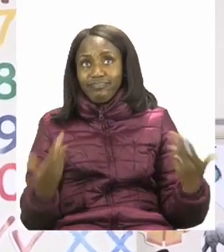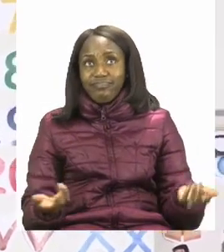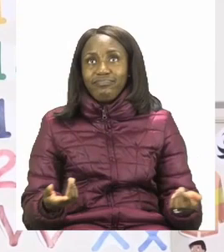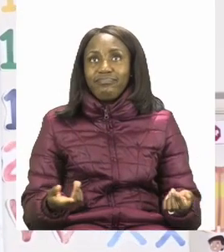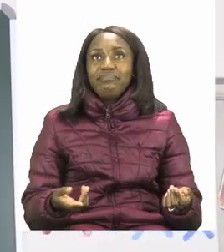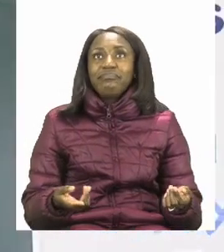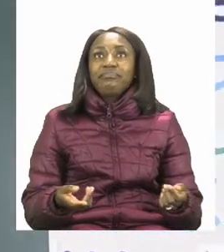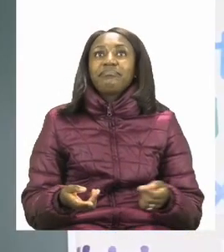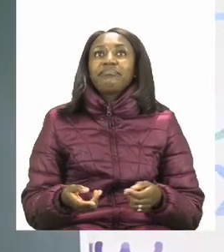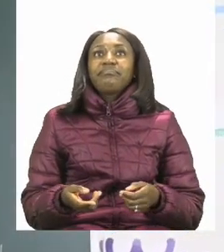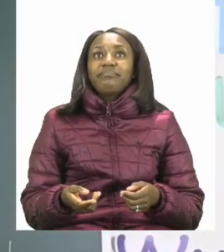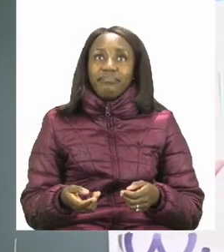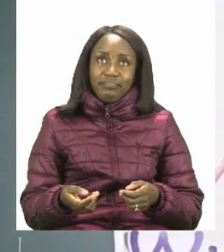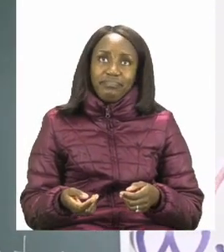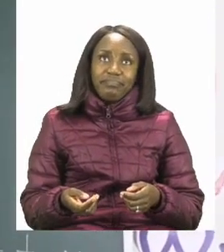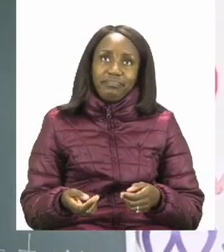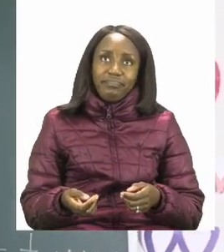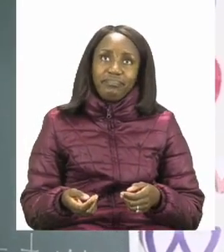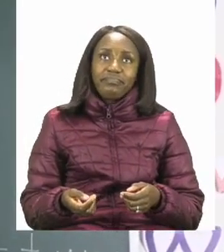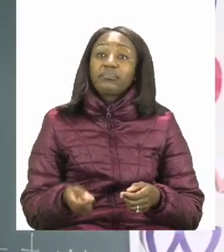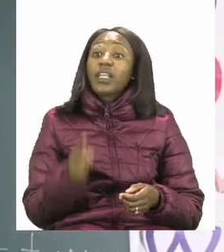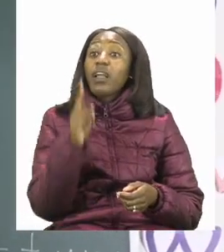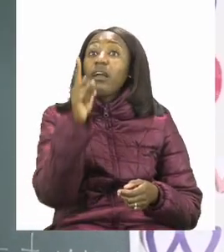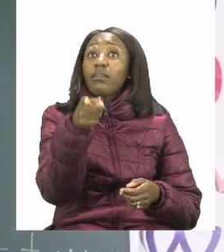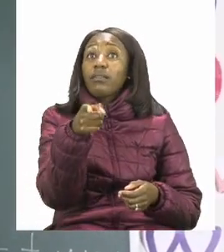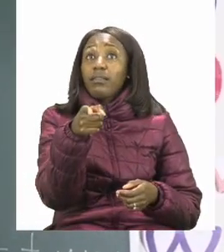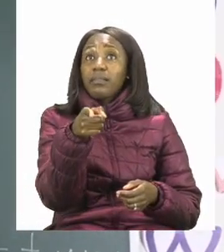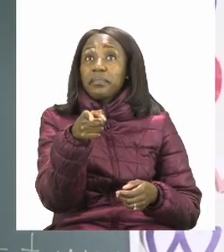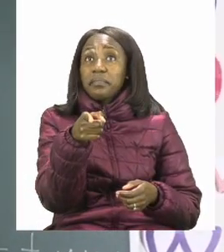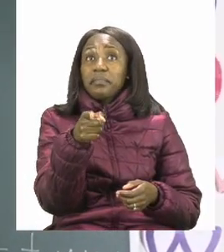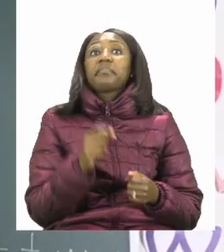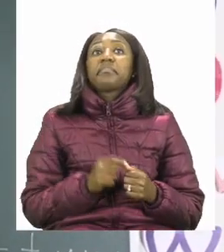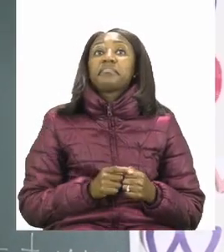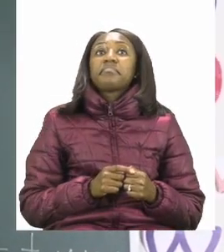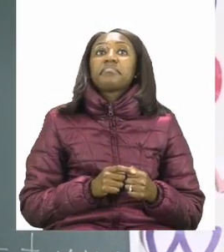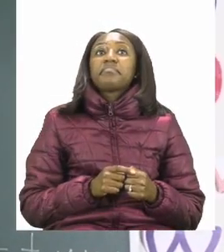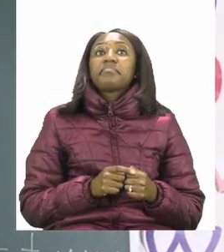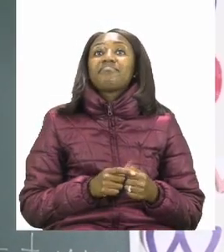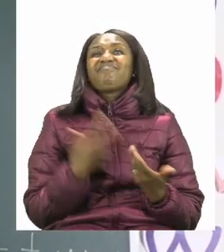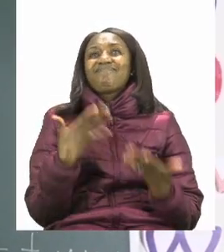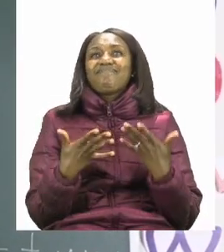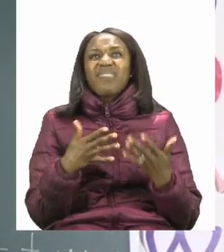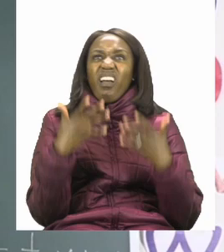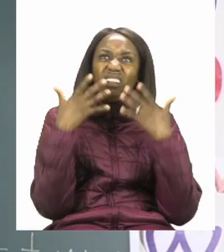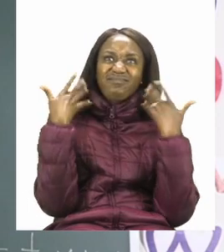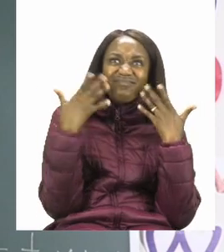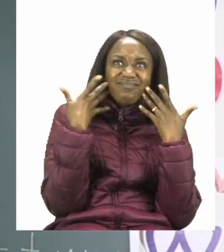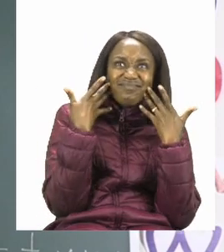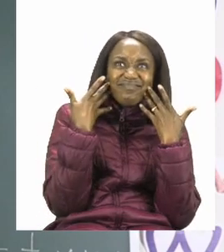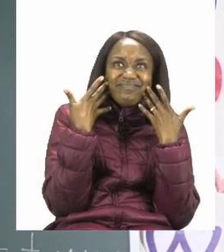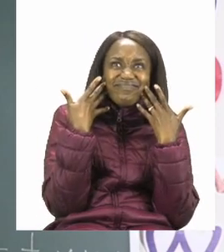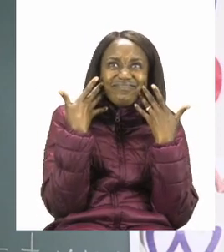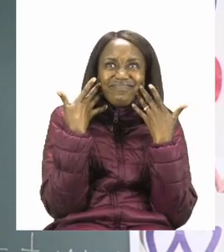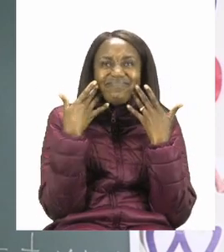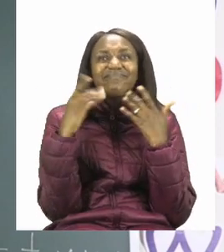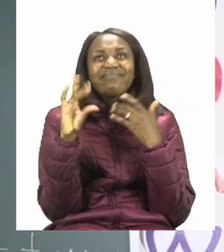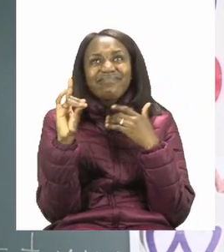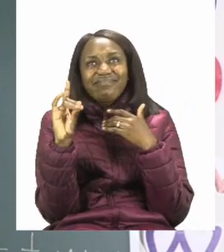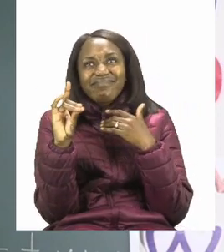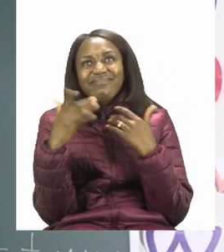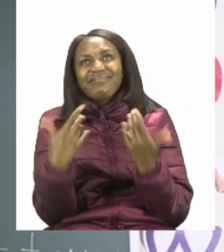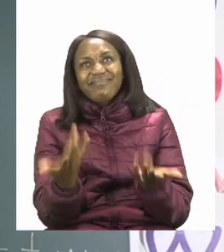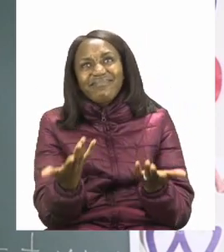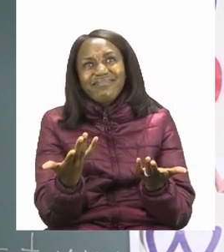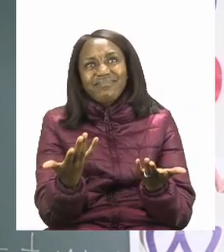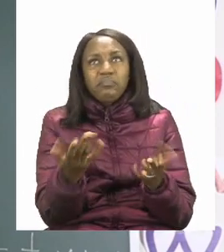or a girl or a woman's name, and then it. Now, it can be anything. It can be an animal, it can be